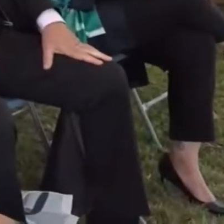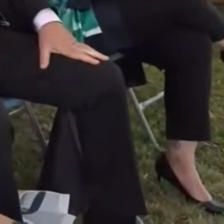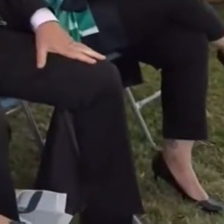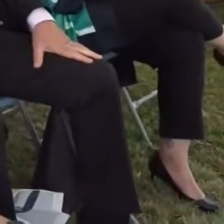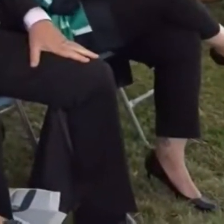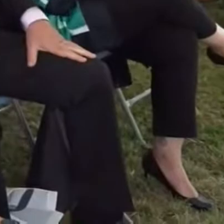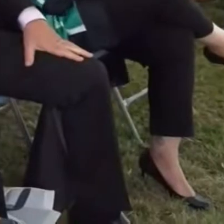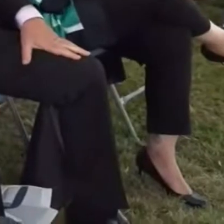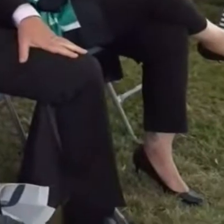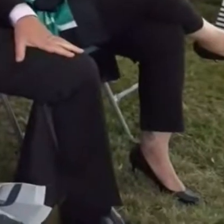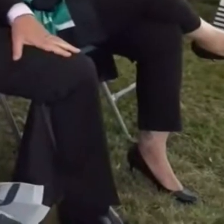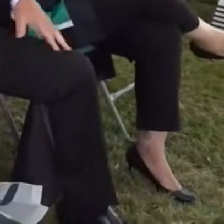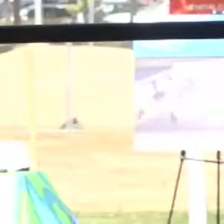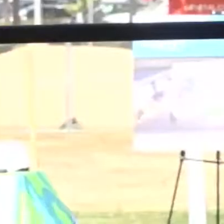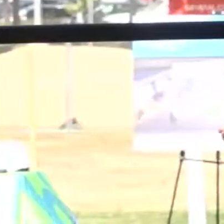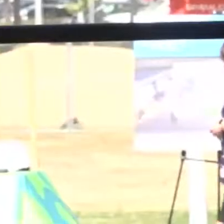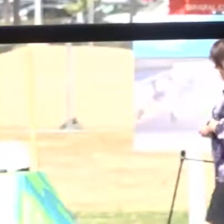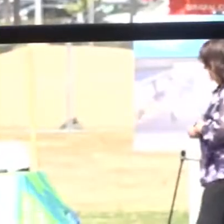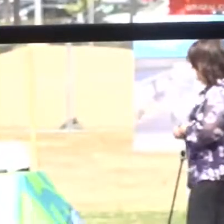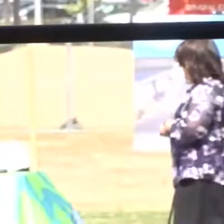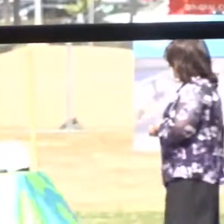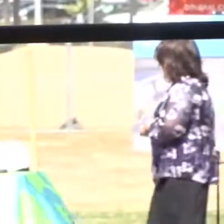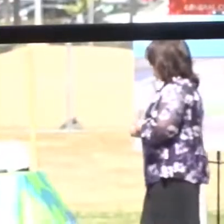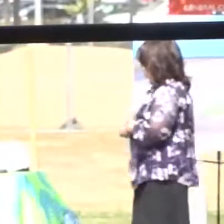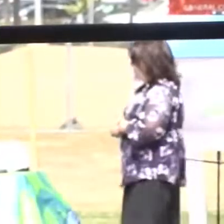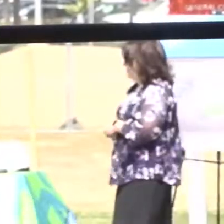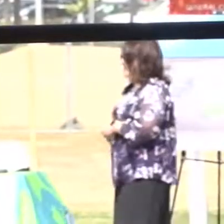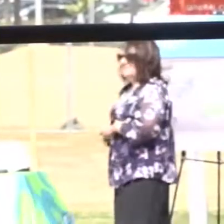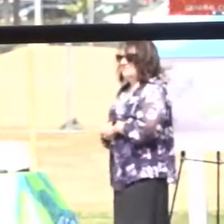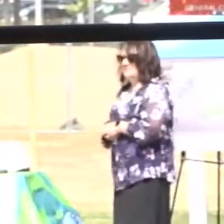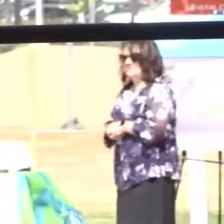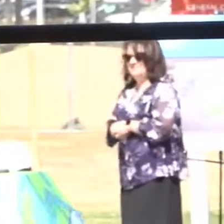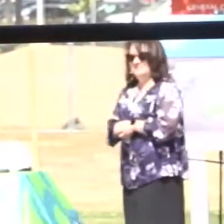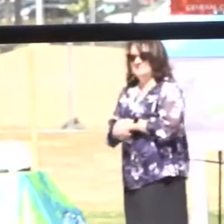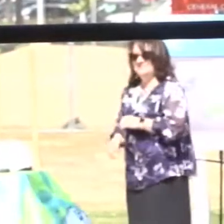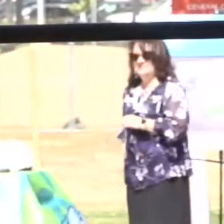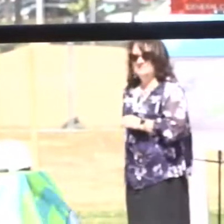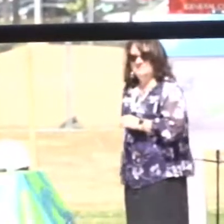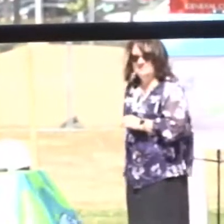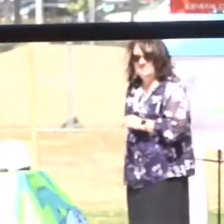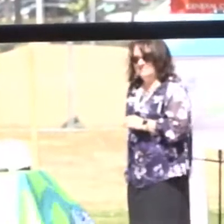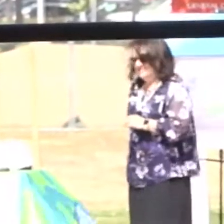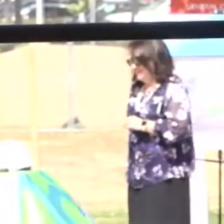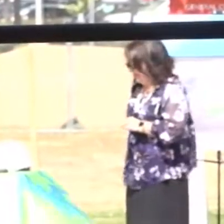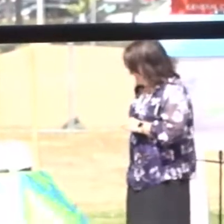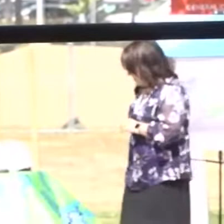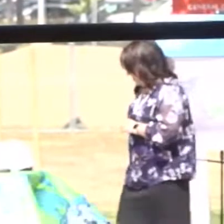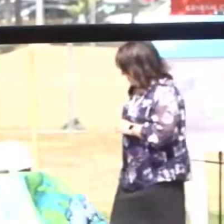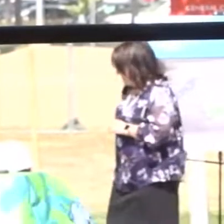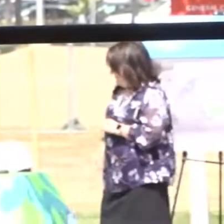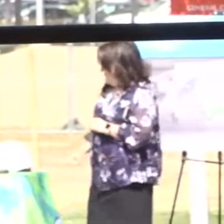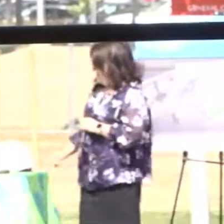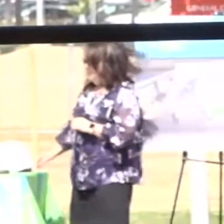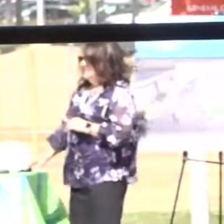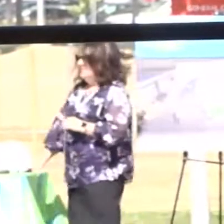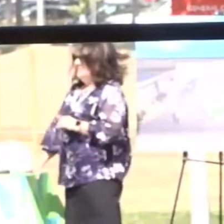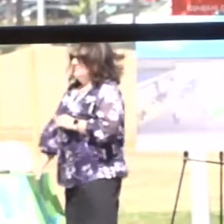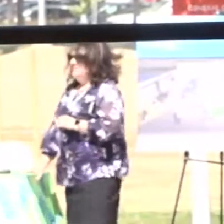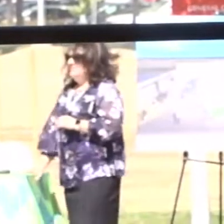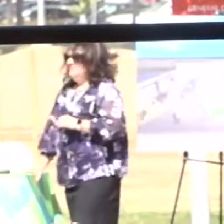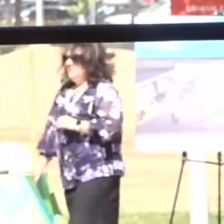All right. So thank you all for being here. Thank you very much for the certificates. We'll definitely frame them and put them